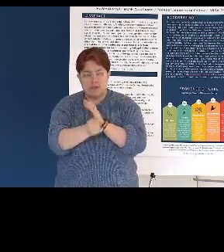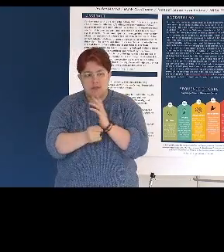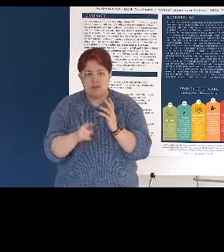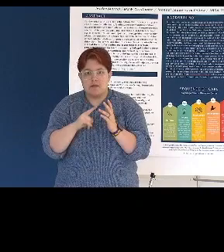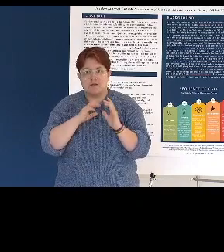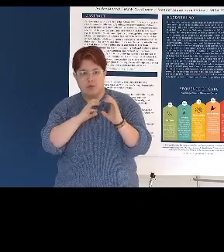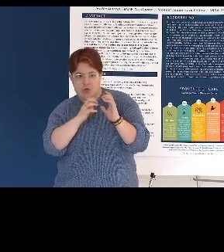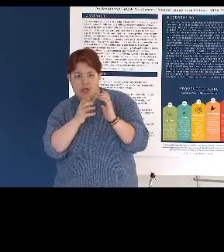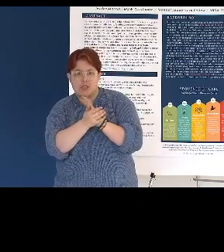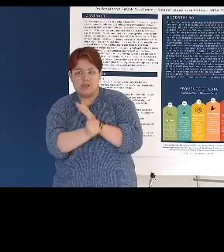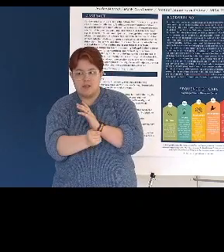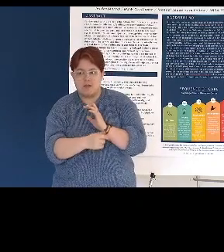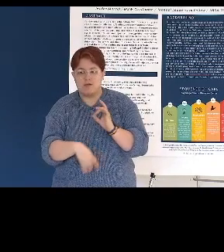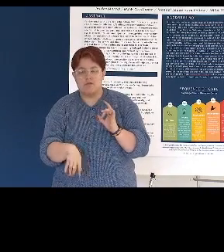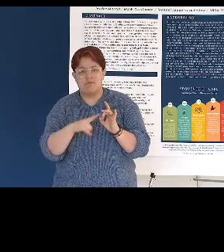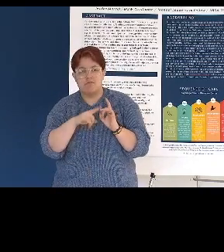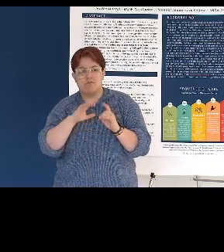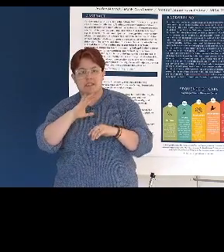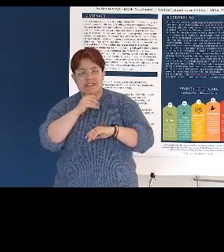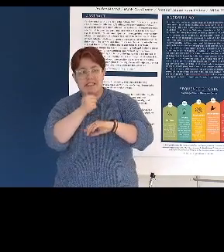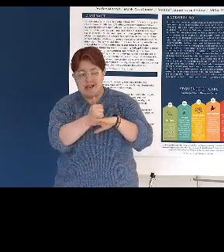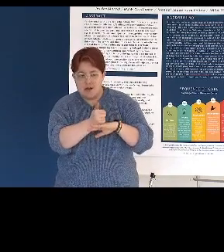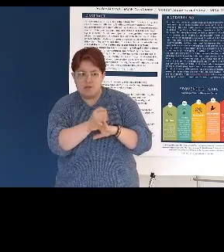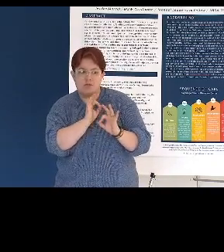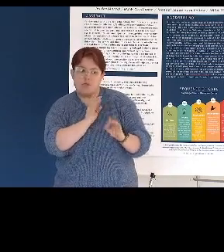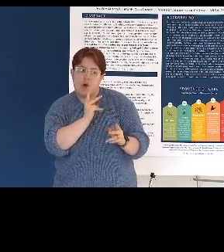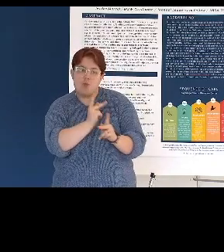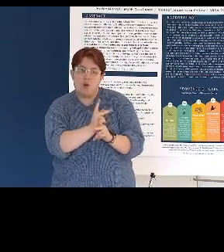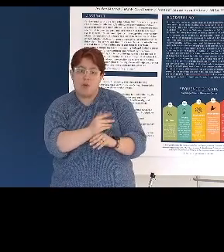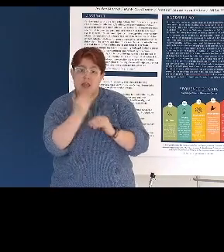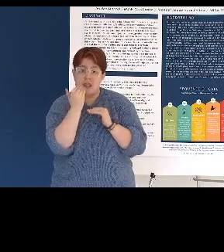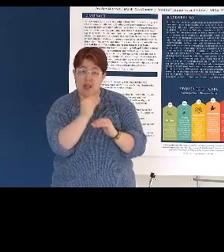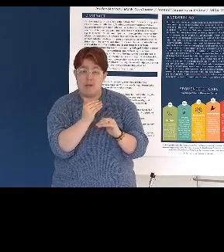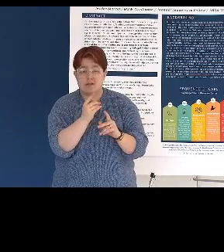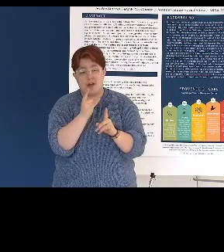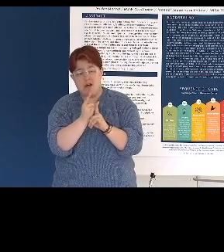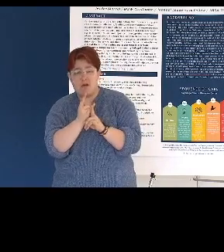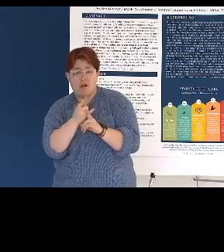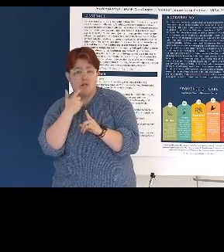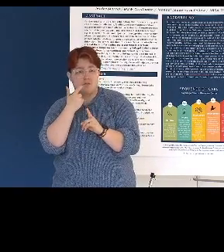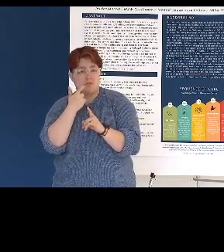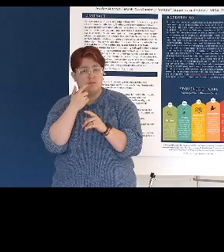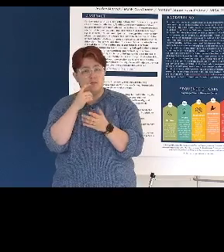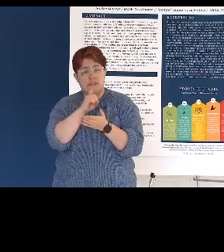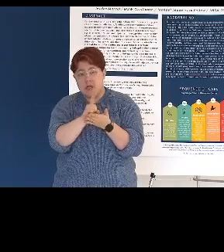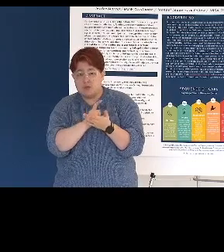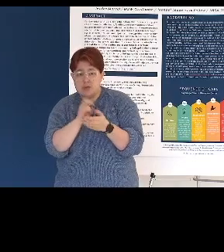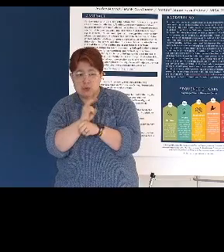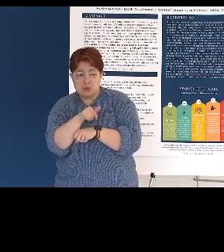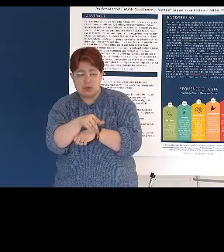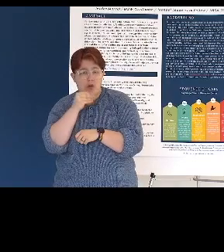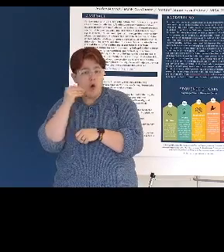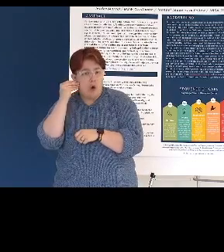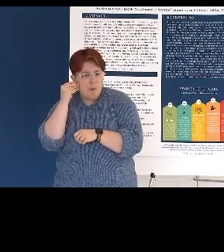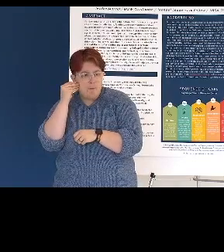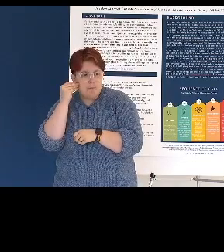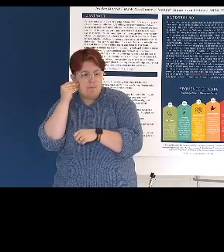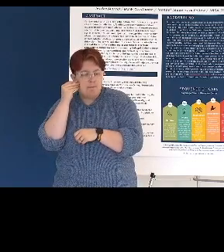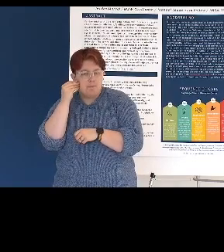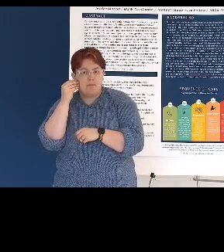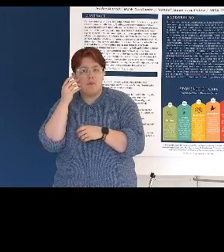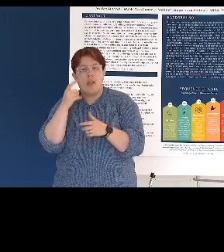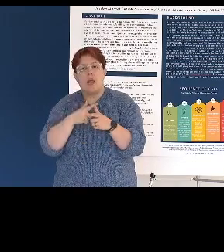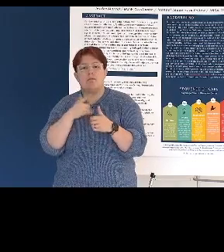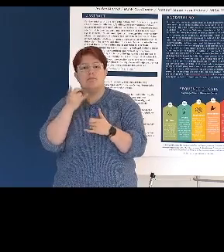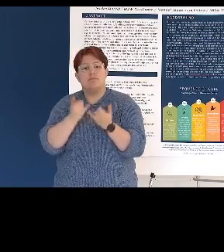setting appropriate limits around substance and alcohol use within the home, and learning how to be vigilant for distress within